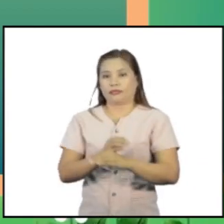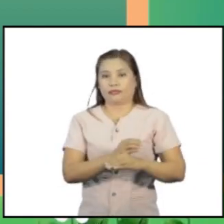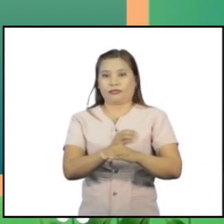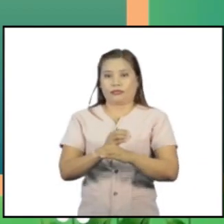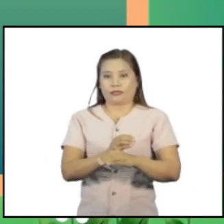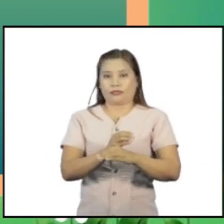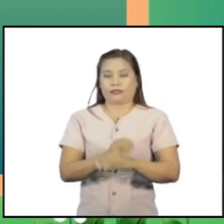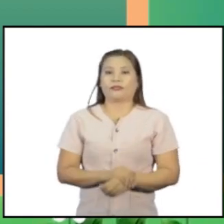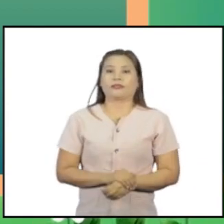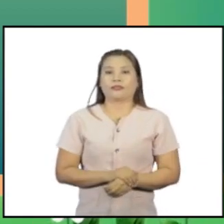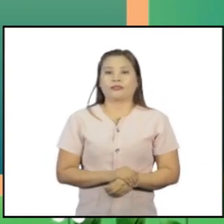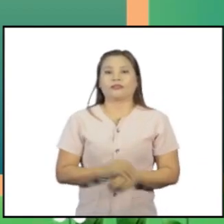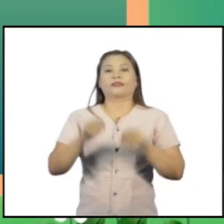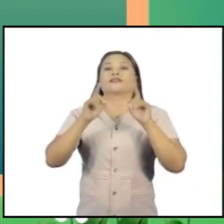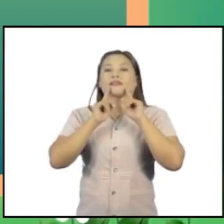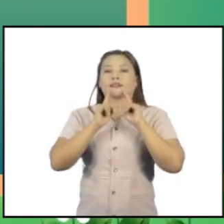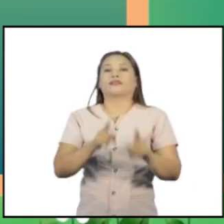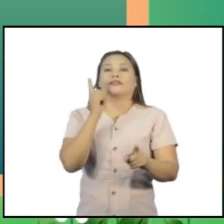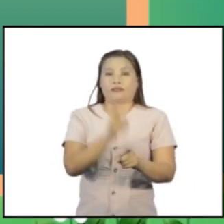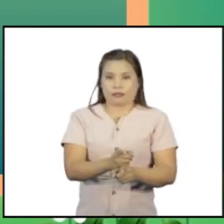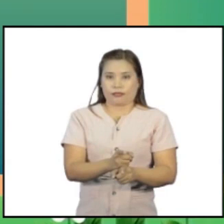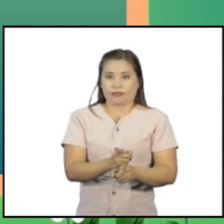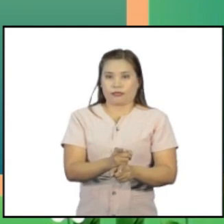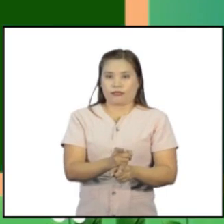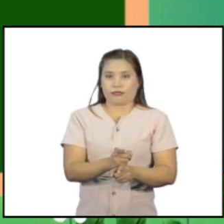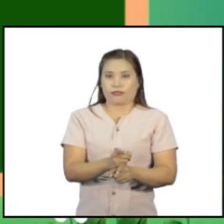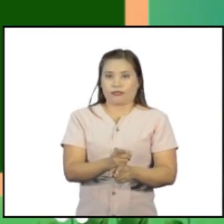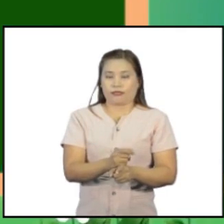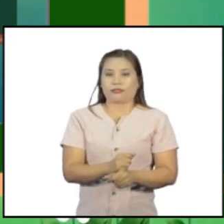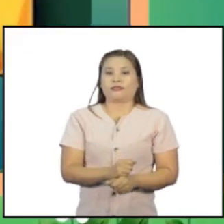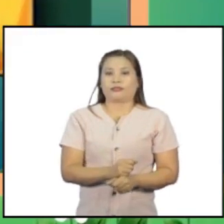Carefully. The correct answer